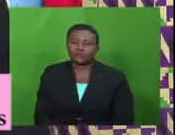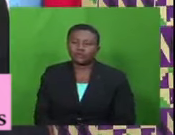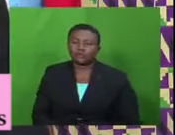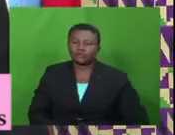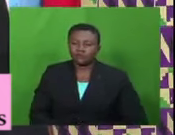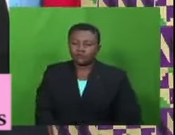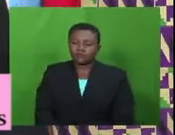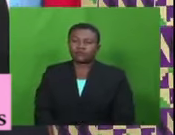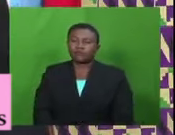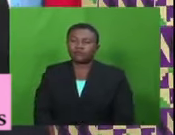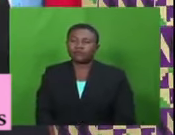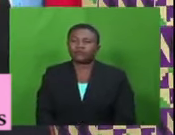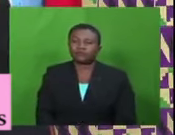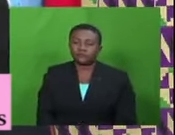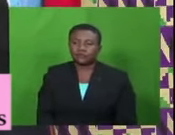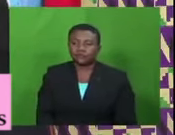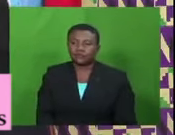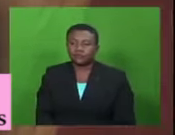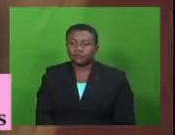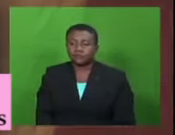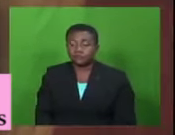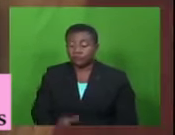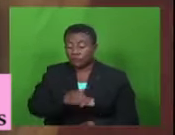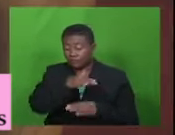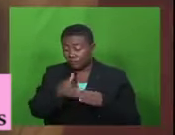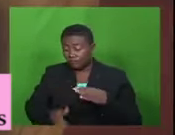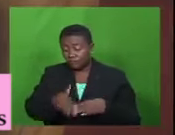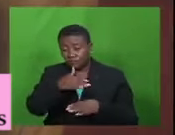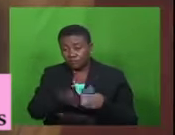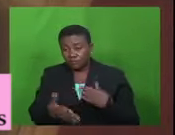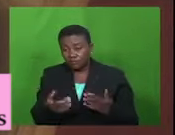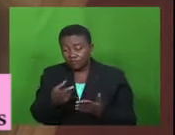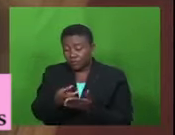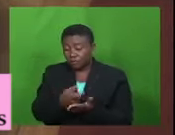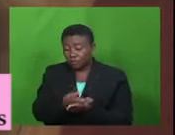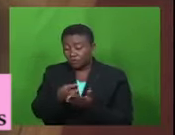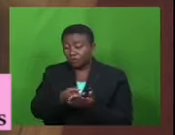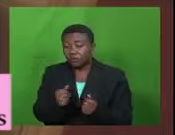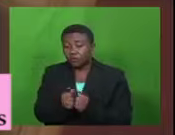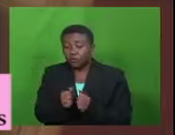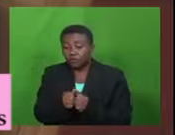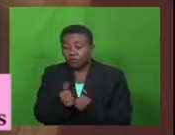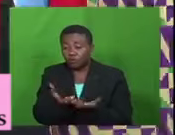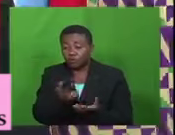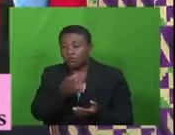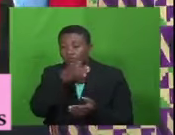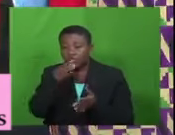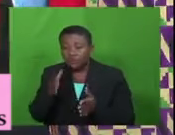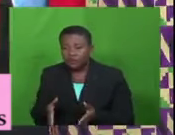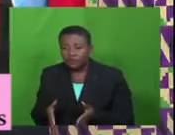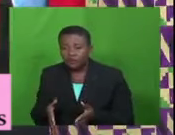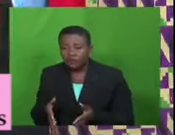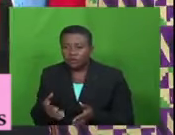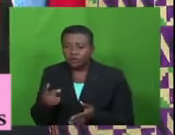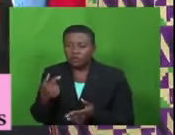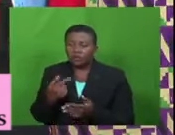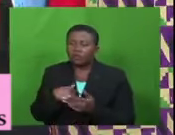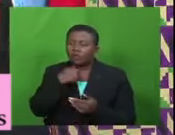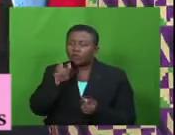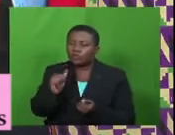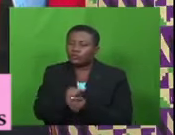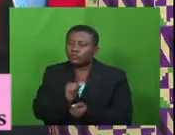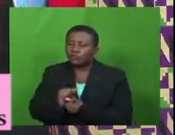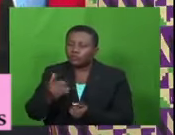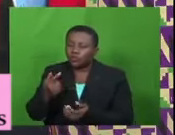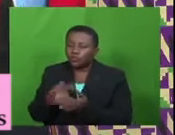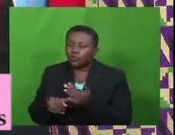Mr. Speaker, concluding the arrangements with the fund will not restore our fortunes overnight, but